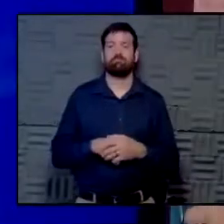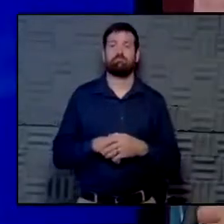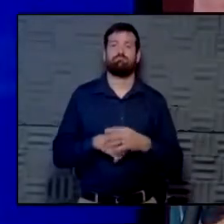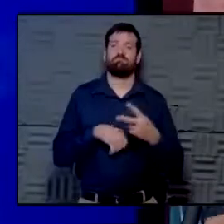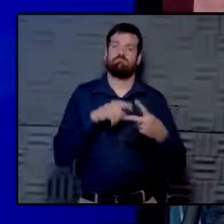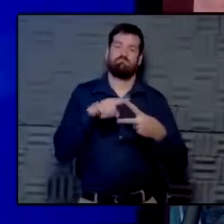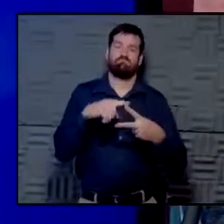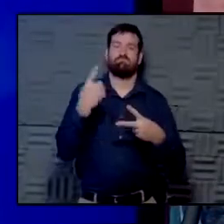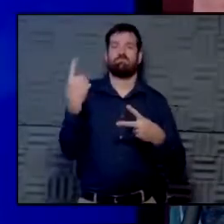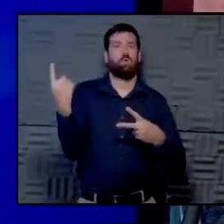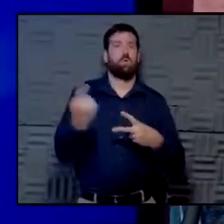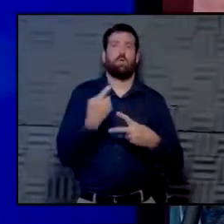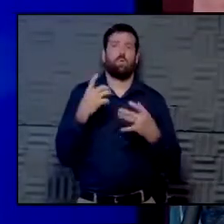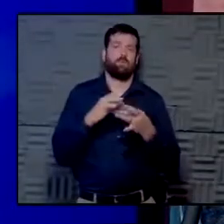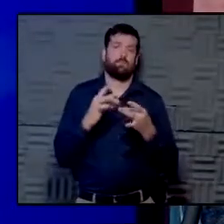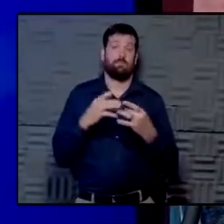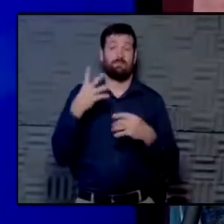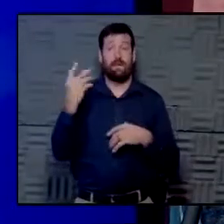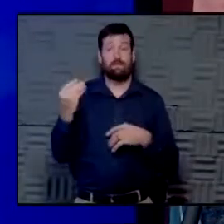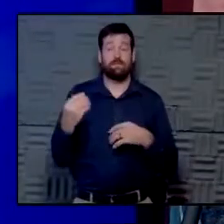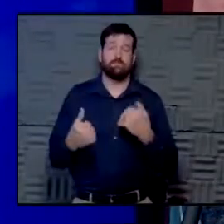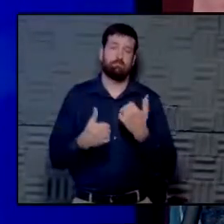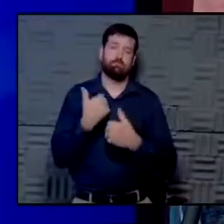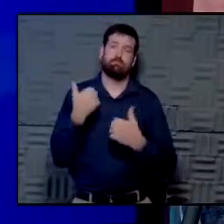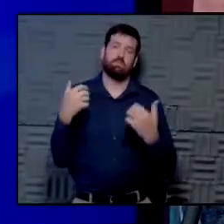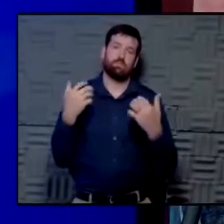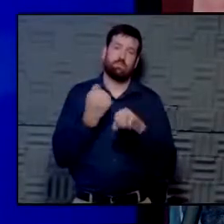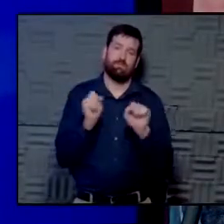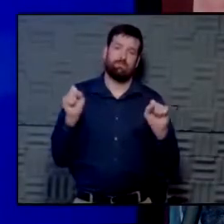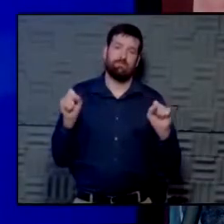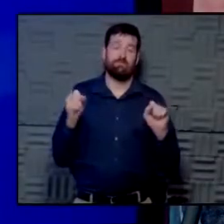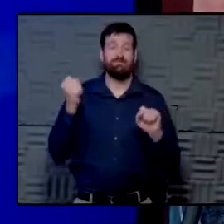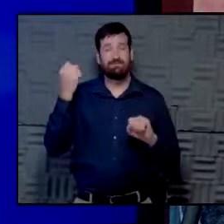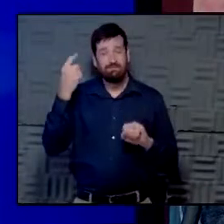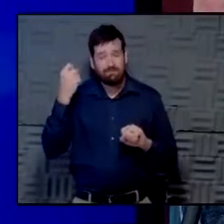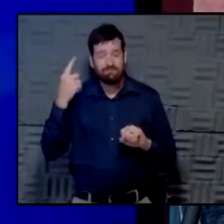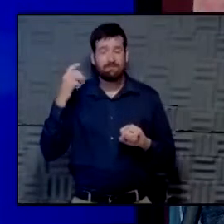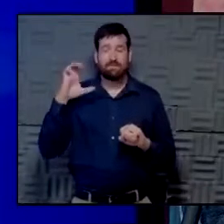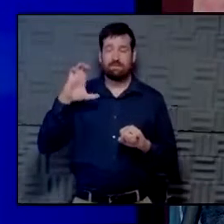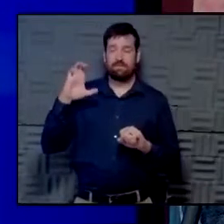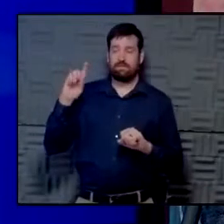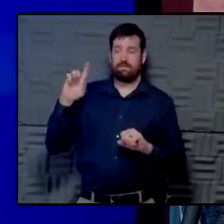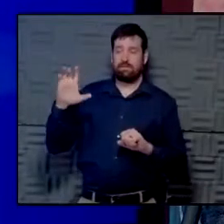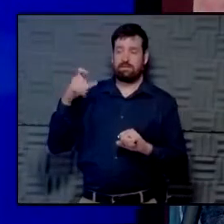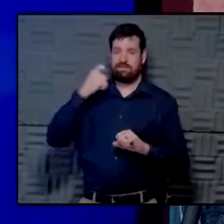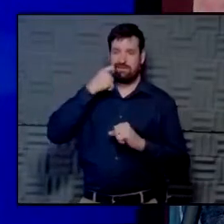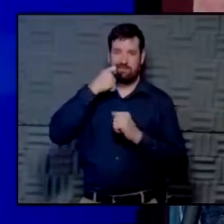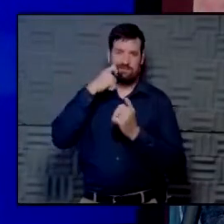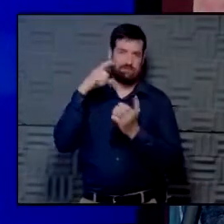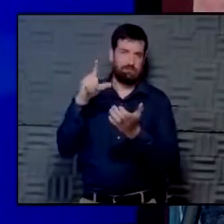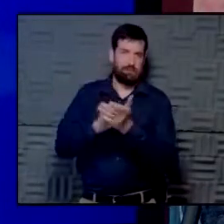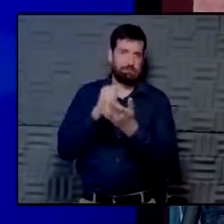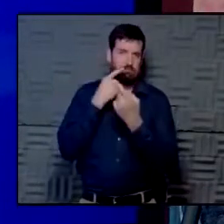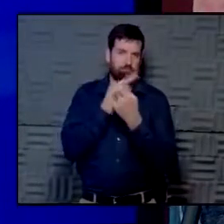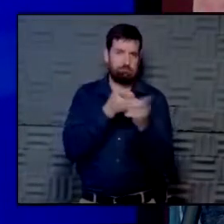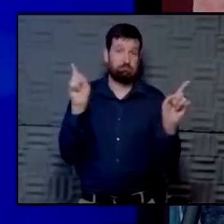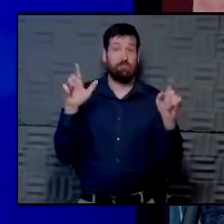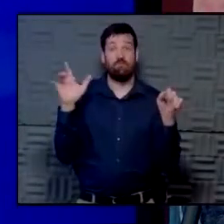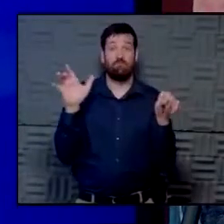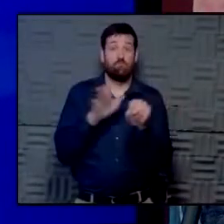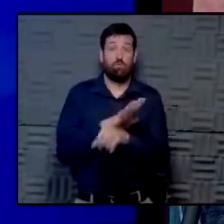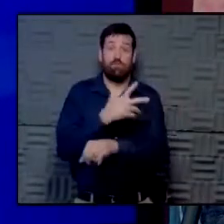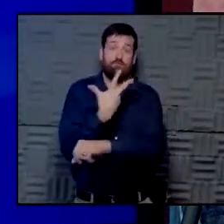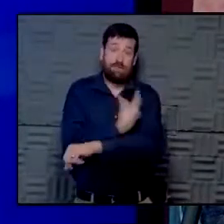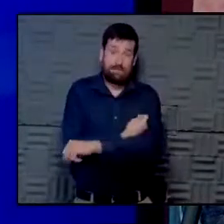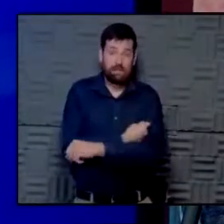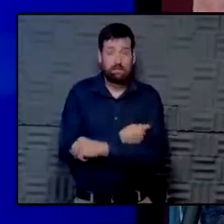we've always said outdoors are safer than indoors. However, we also know that the CDC's recent publication of fully vaccinated